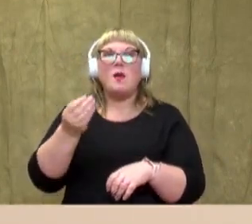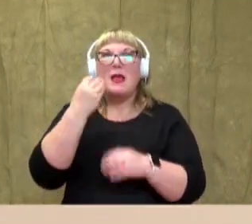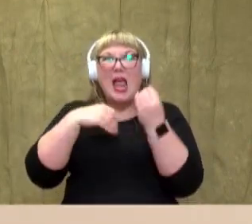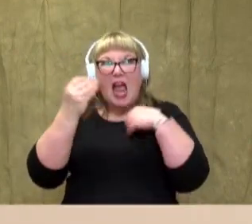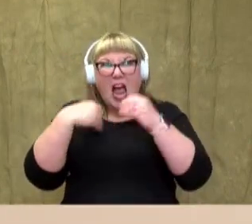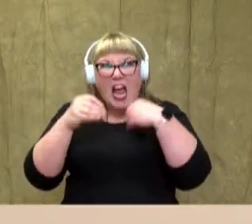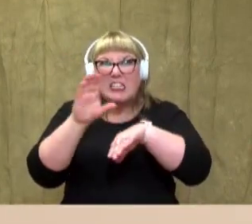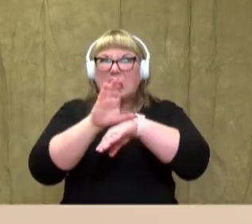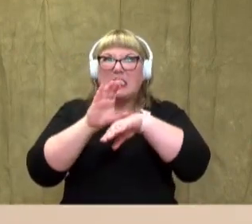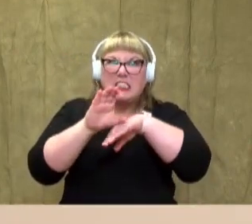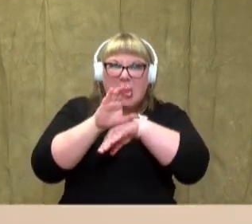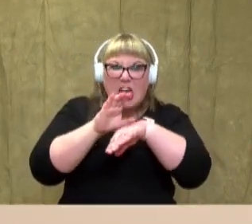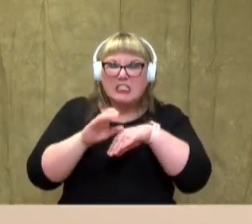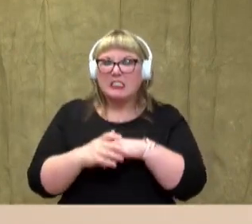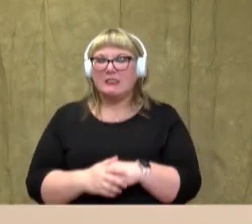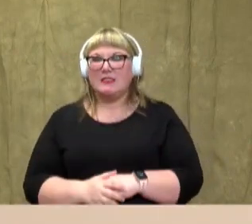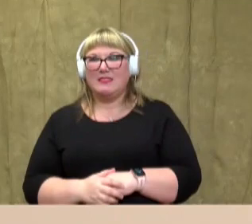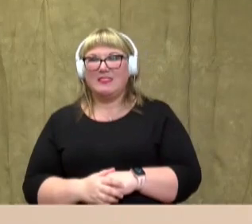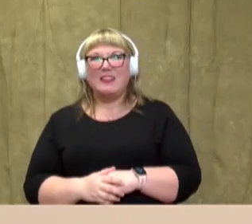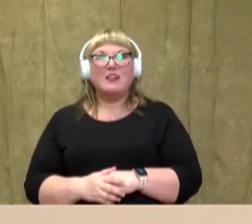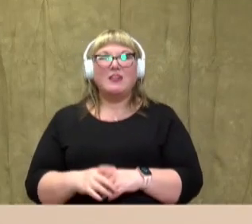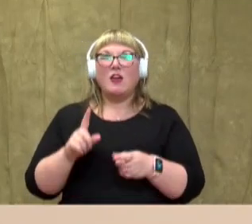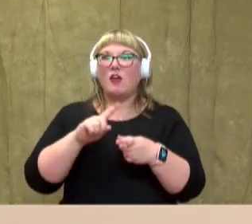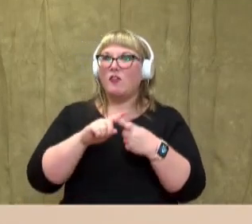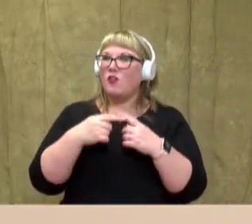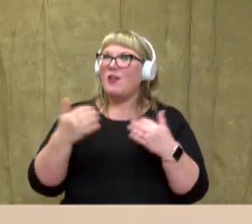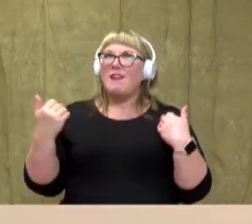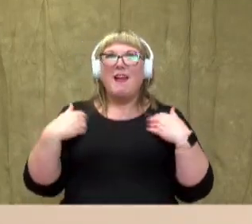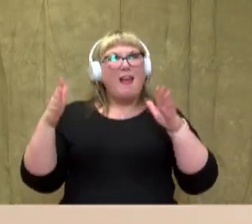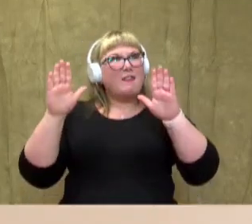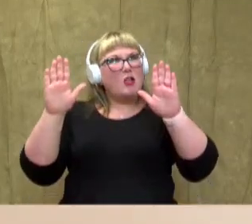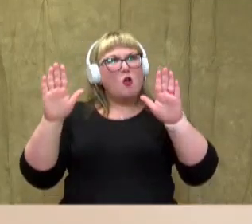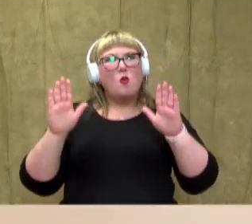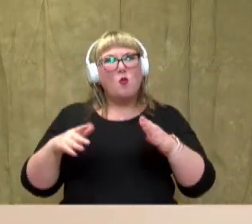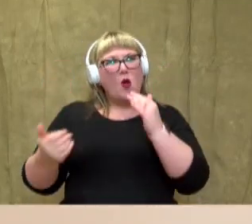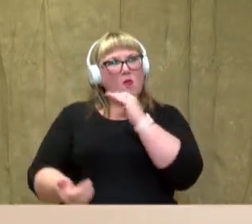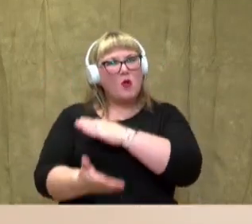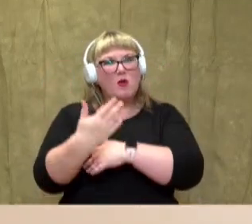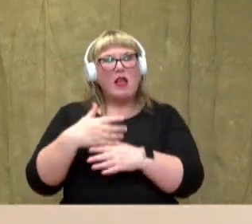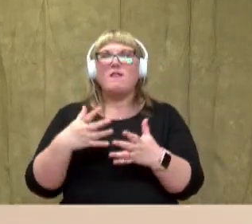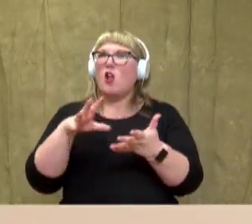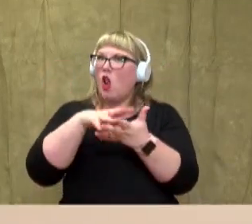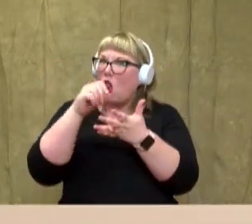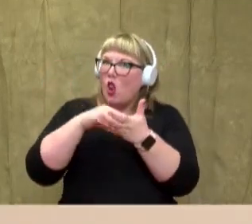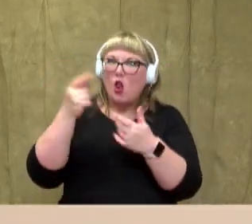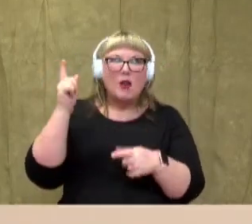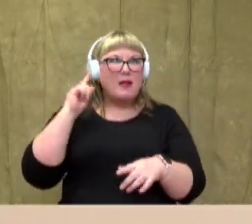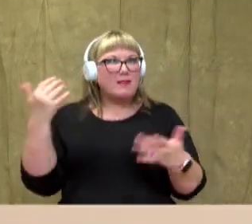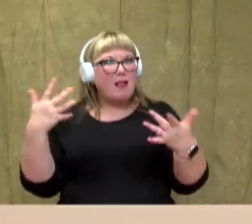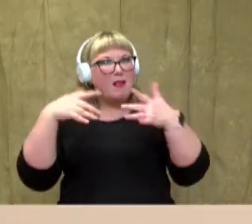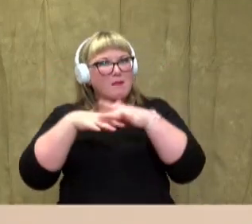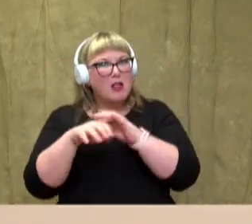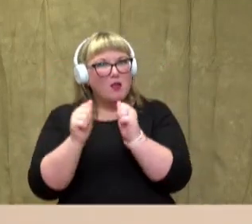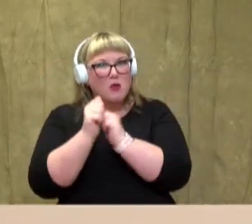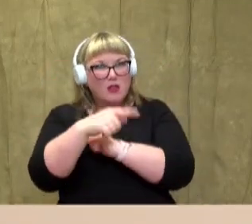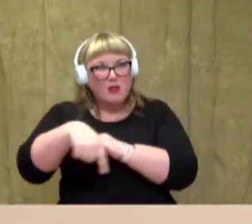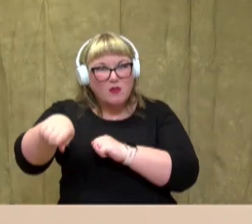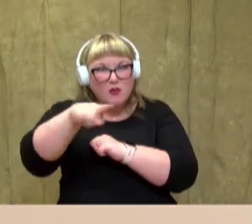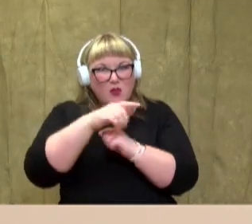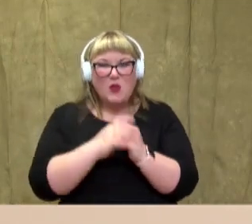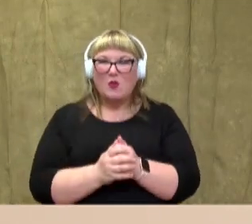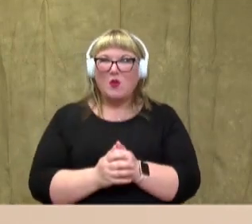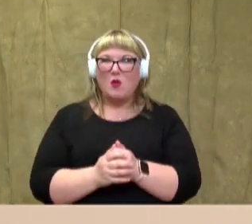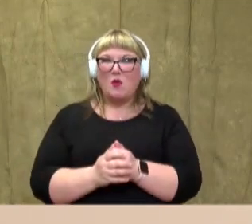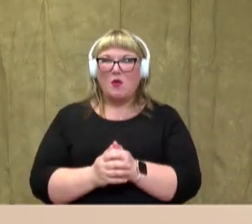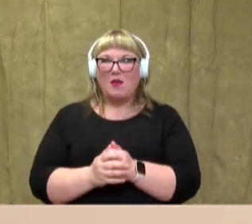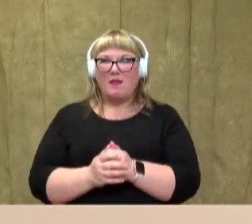chocolate factory. Friends, I've had such a wonderful morning learning about digraphs with you. We're on a new adventure with